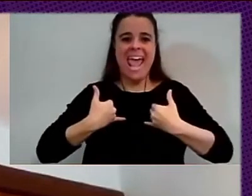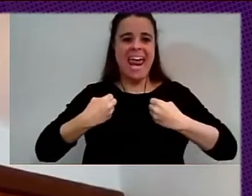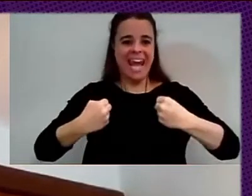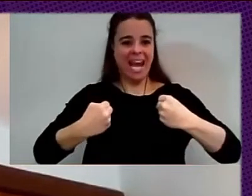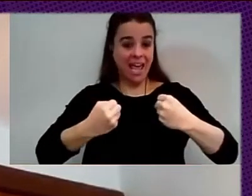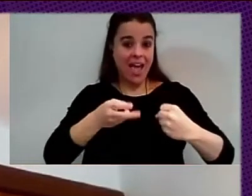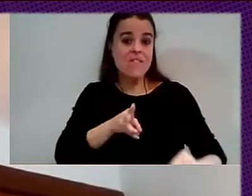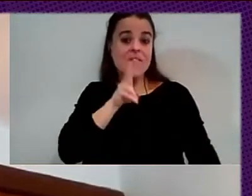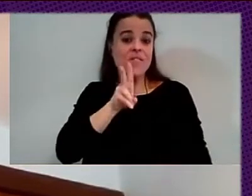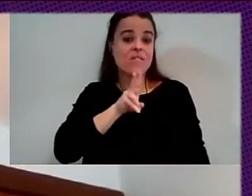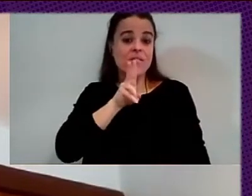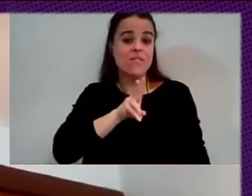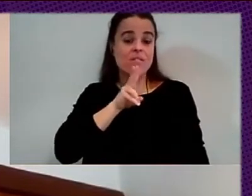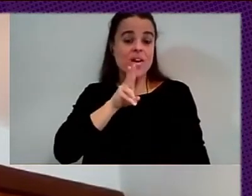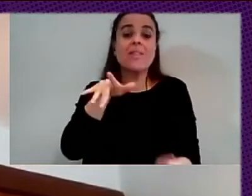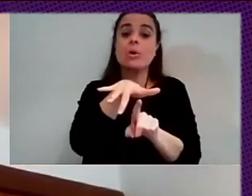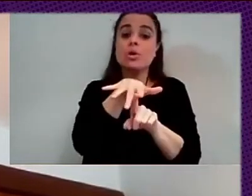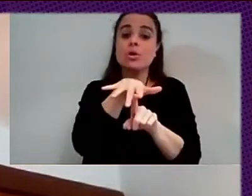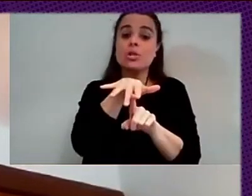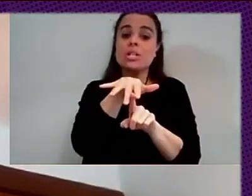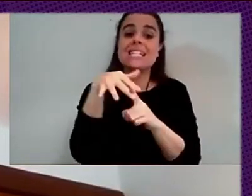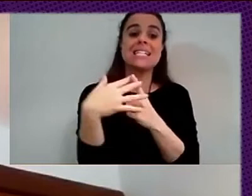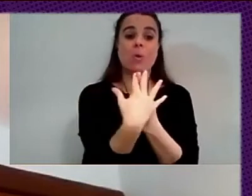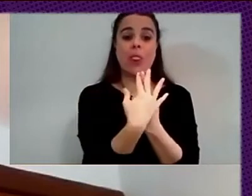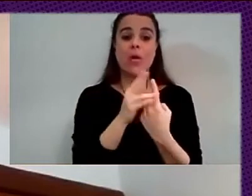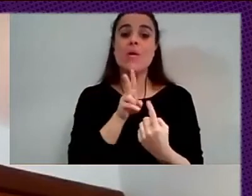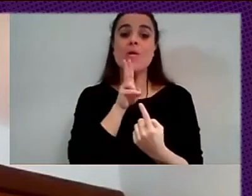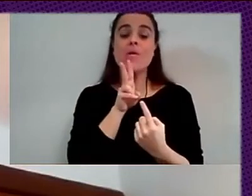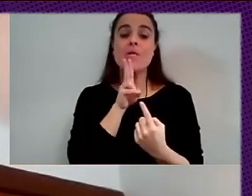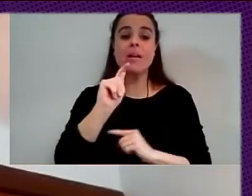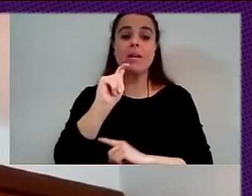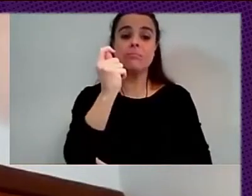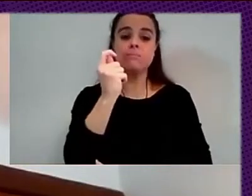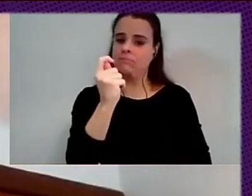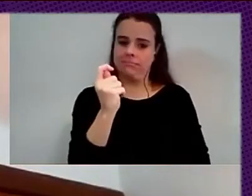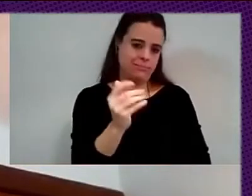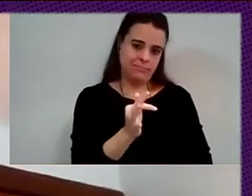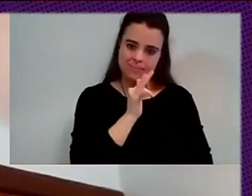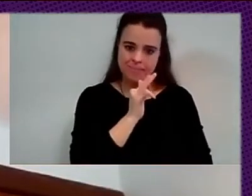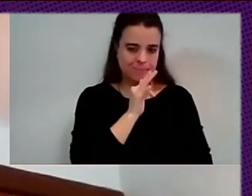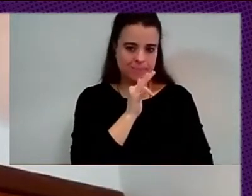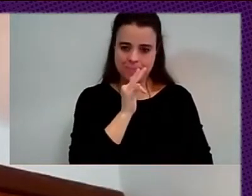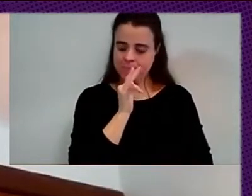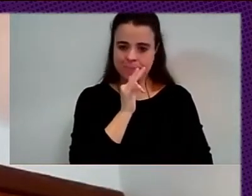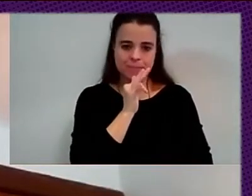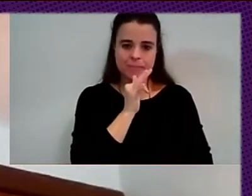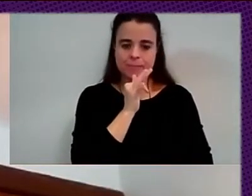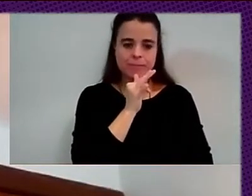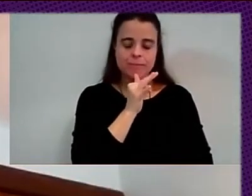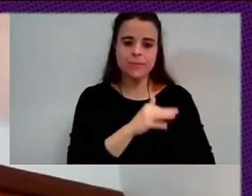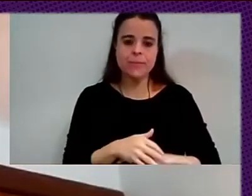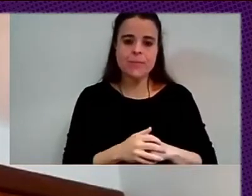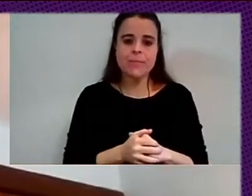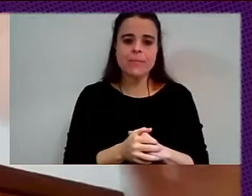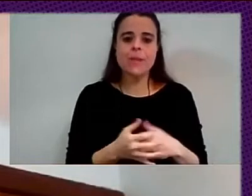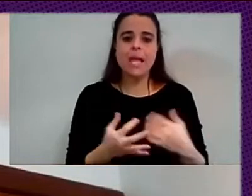and wind turbines everywhere. And so as we add more stuff to the pile to produce through the process of growth, as